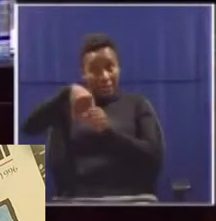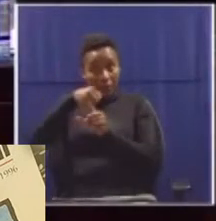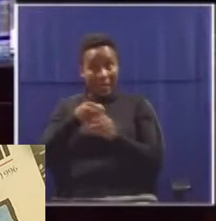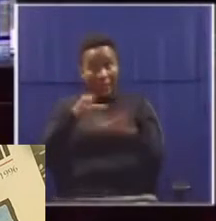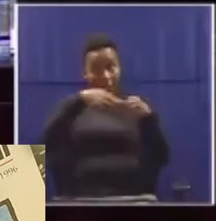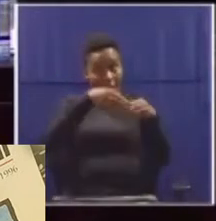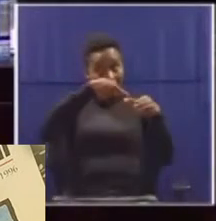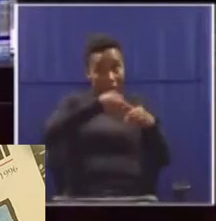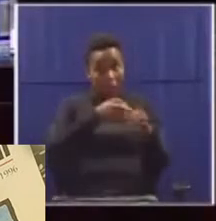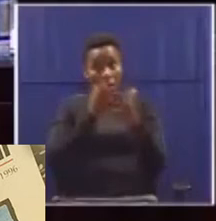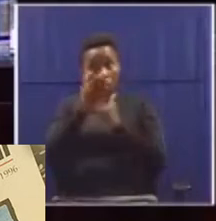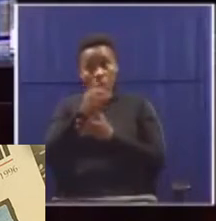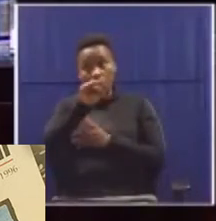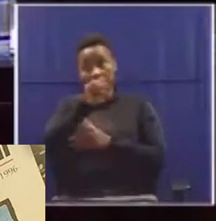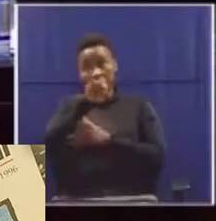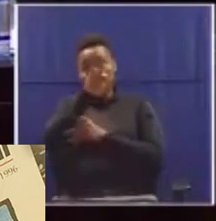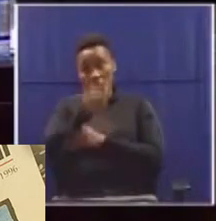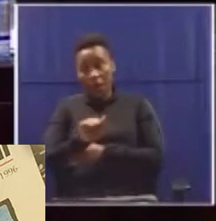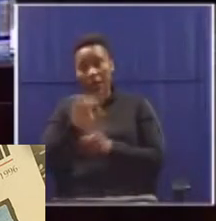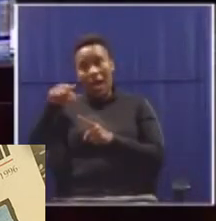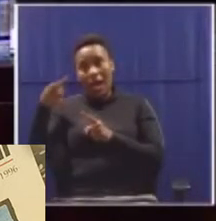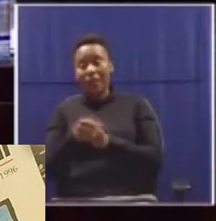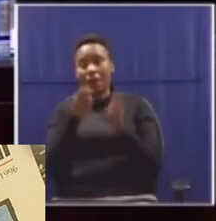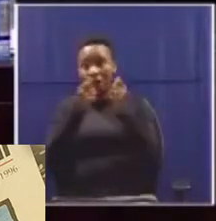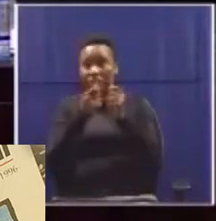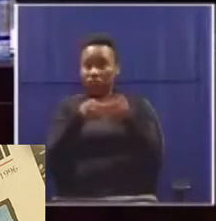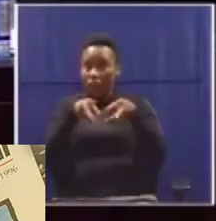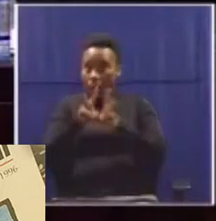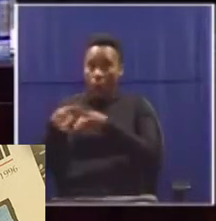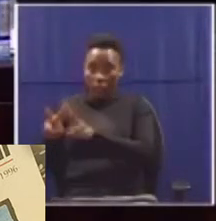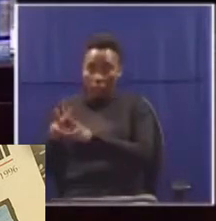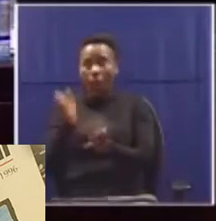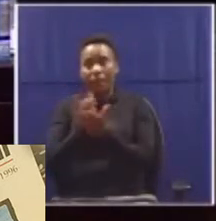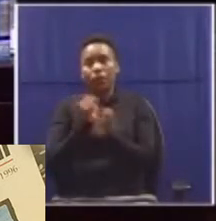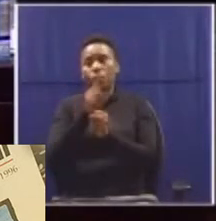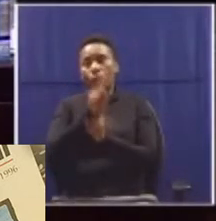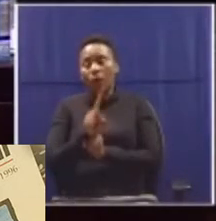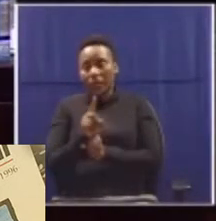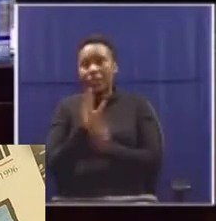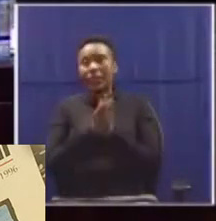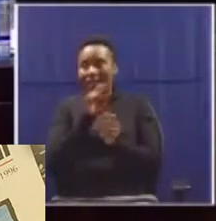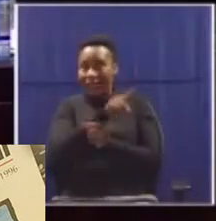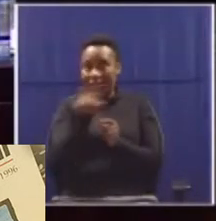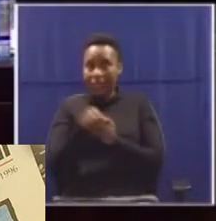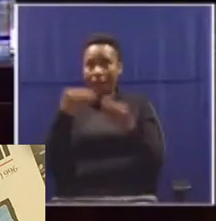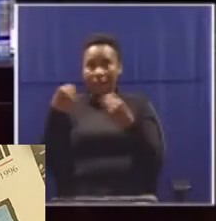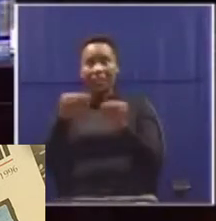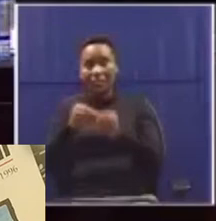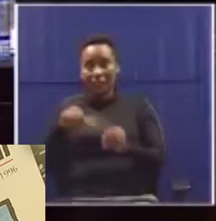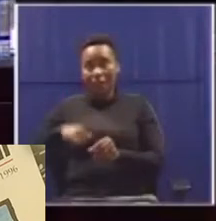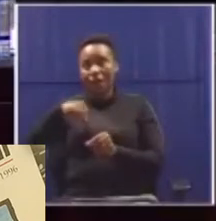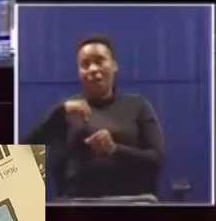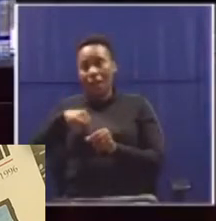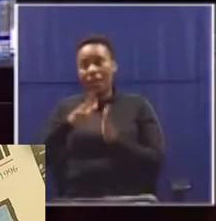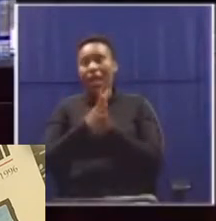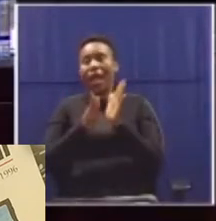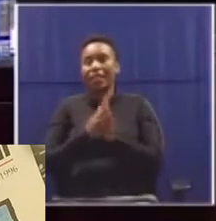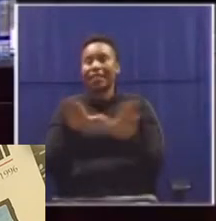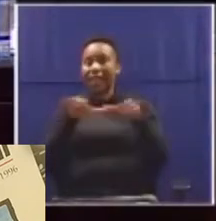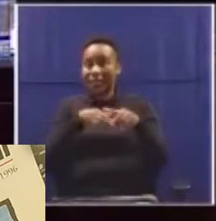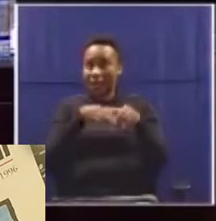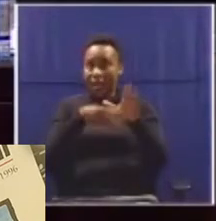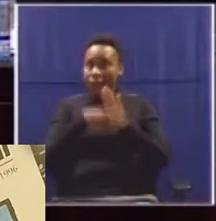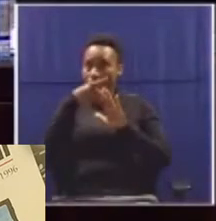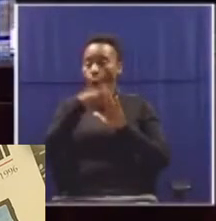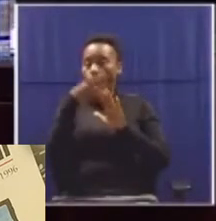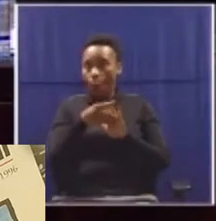sector through FIFA and other Financial mechanisms to ensure the survival and further development of the sect is important